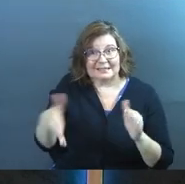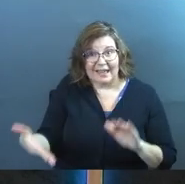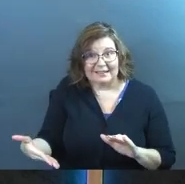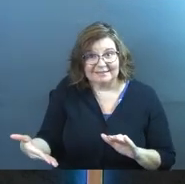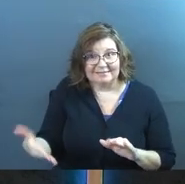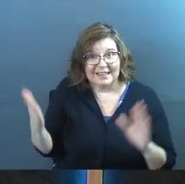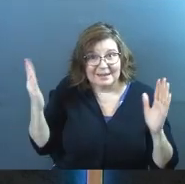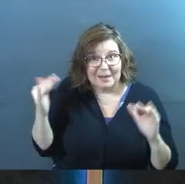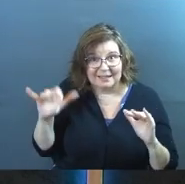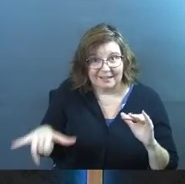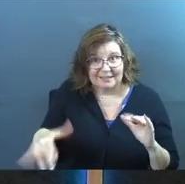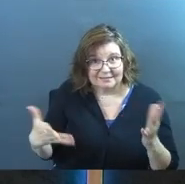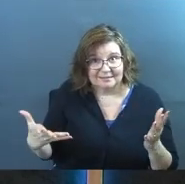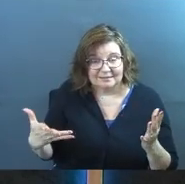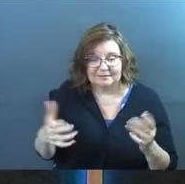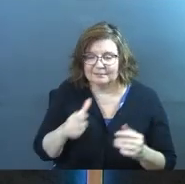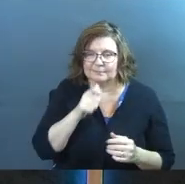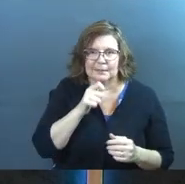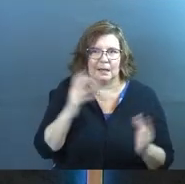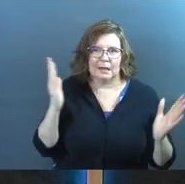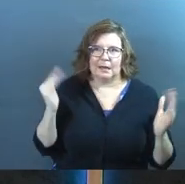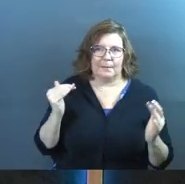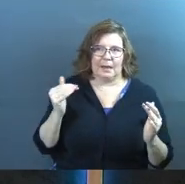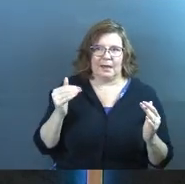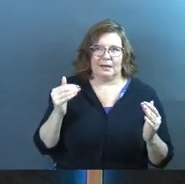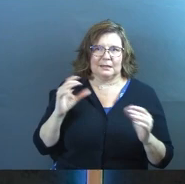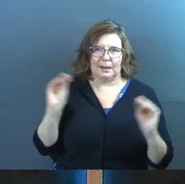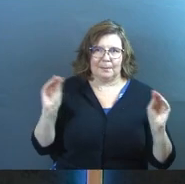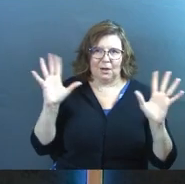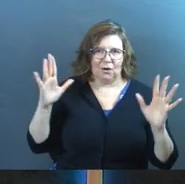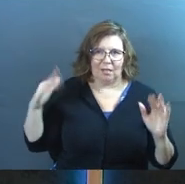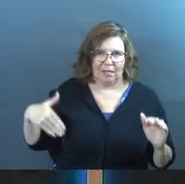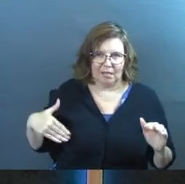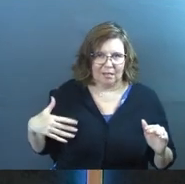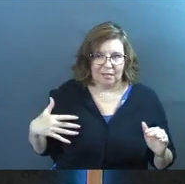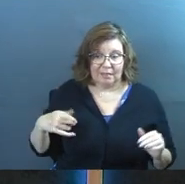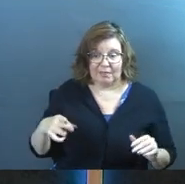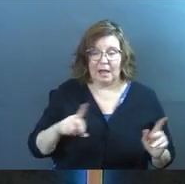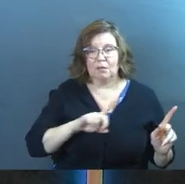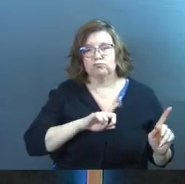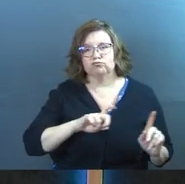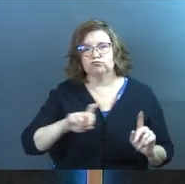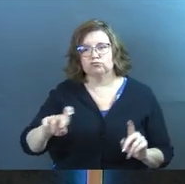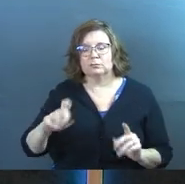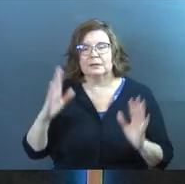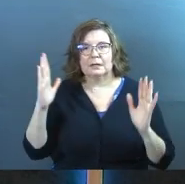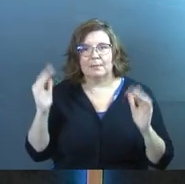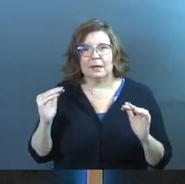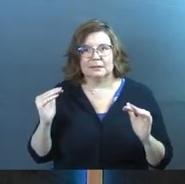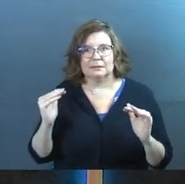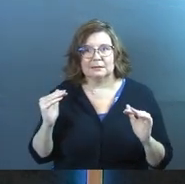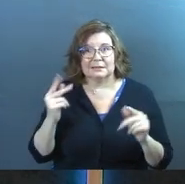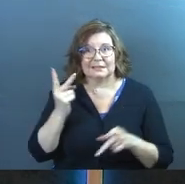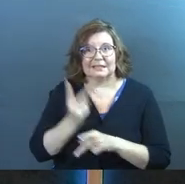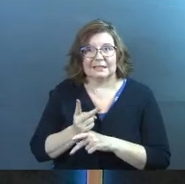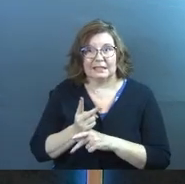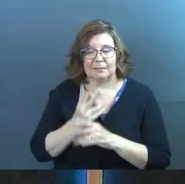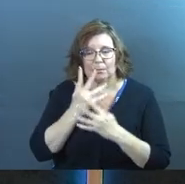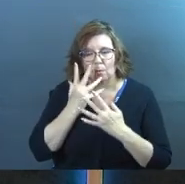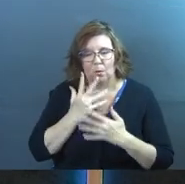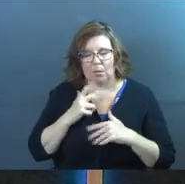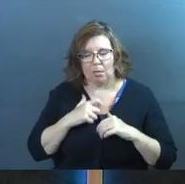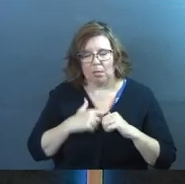dead. They did not expect a miracle. They came expecting to keep